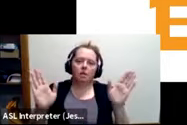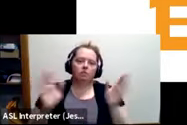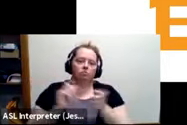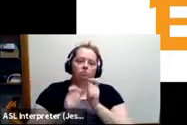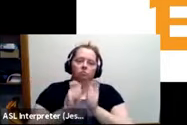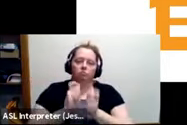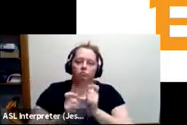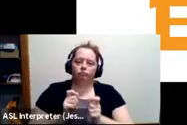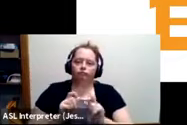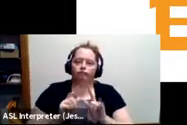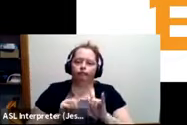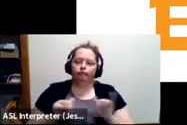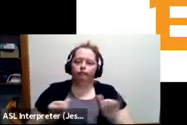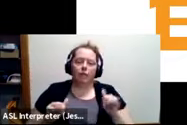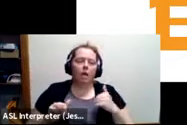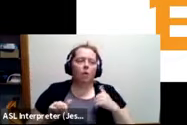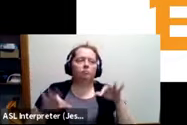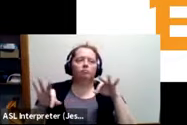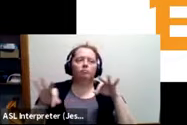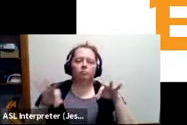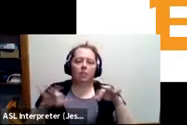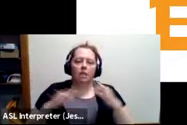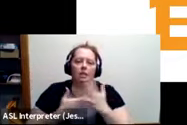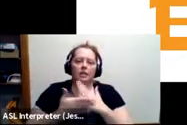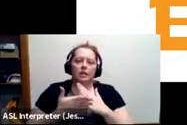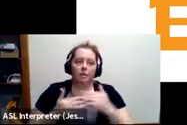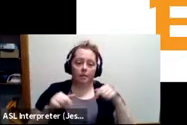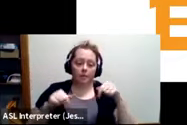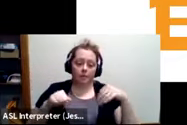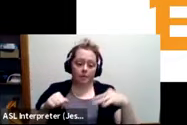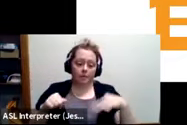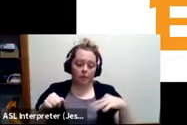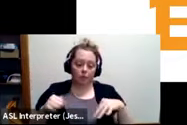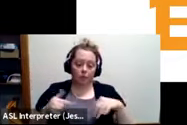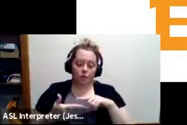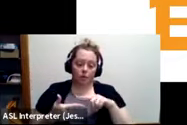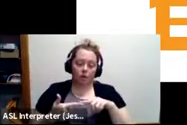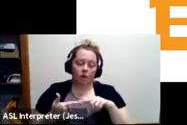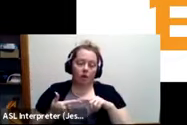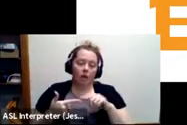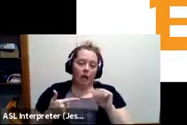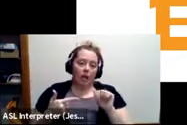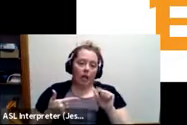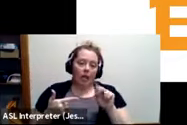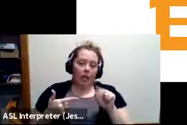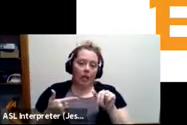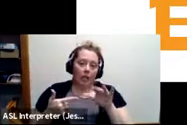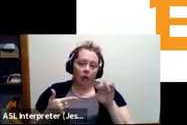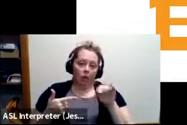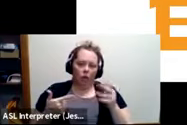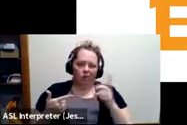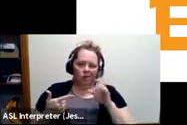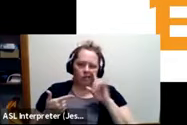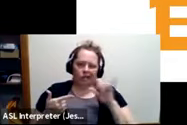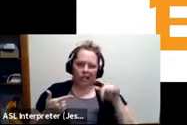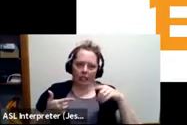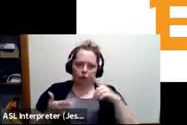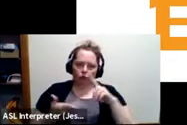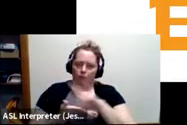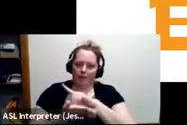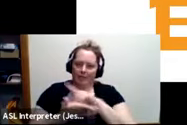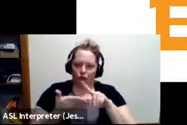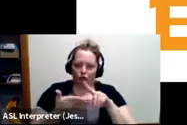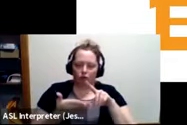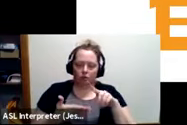we have here in the city of Pittsburgh and in Allegheny County against discrimination in those areas. This